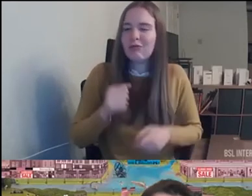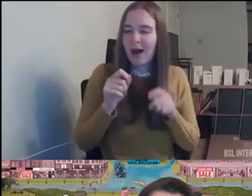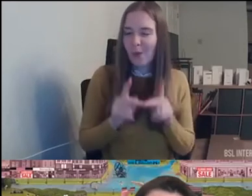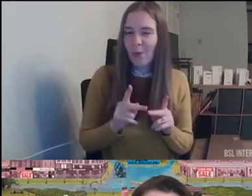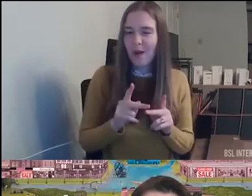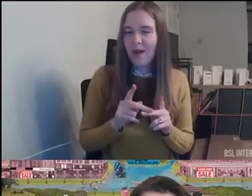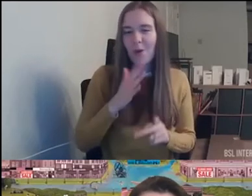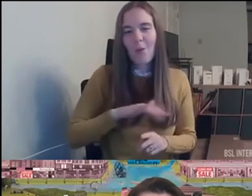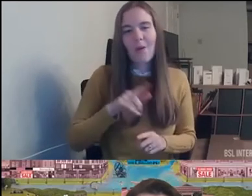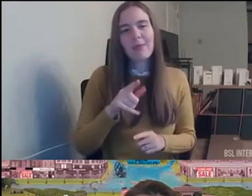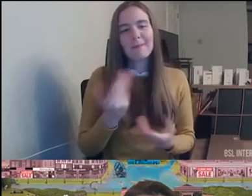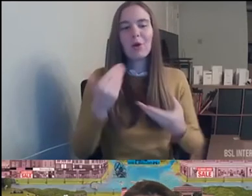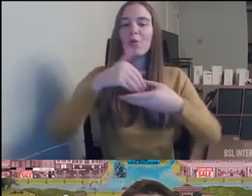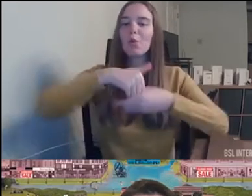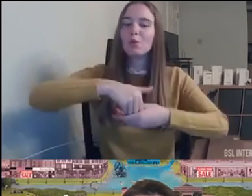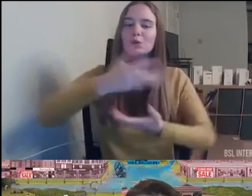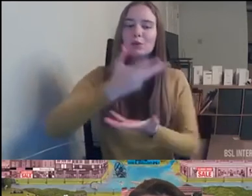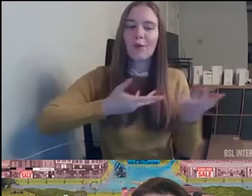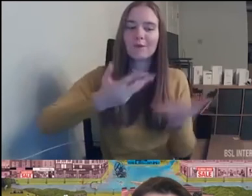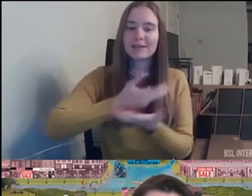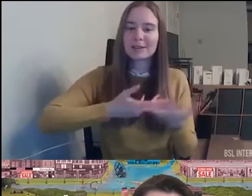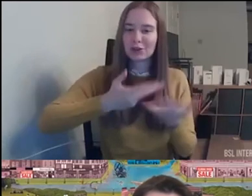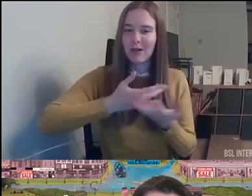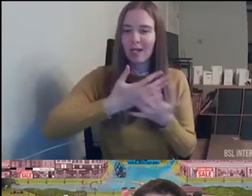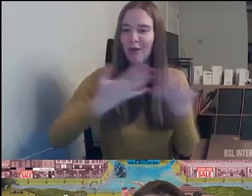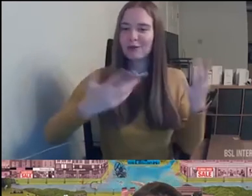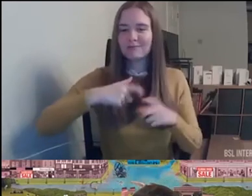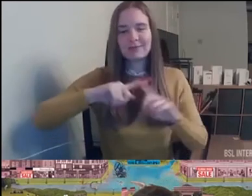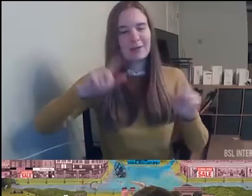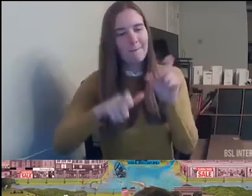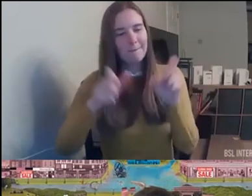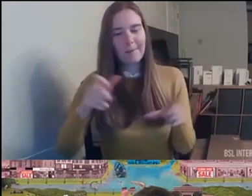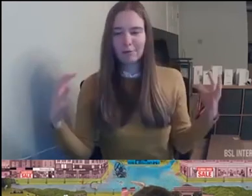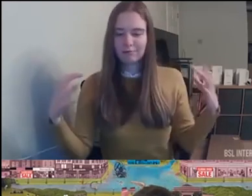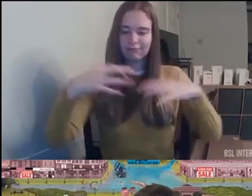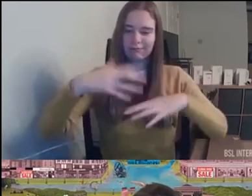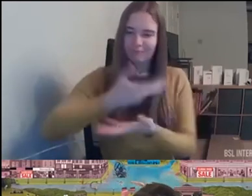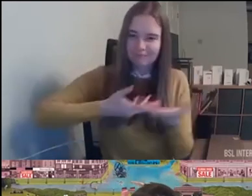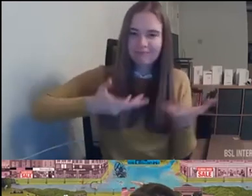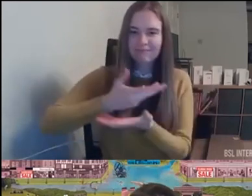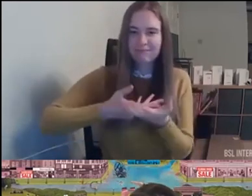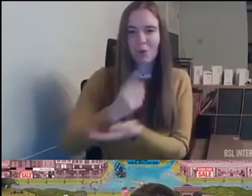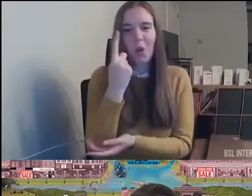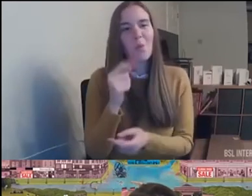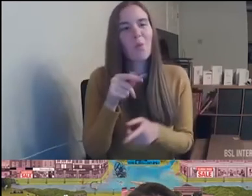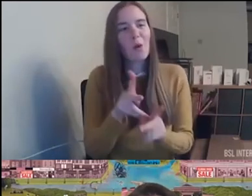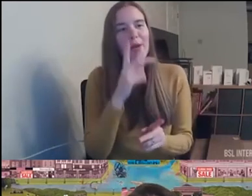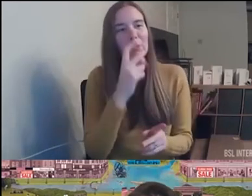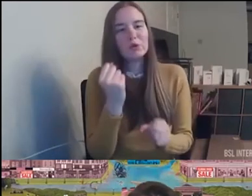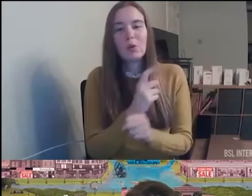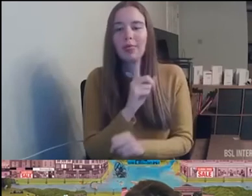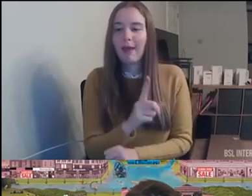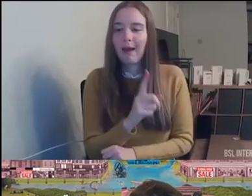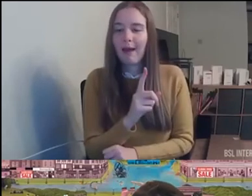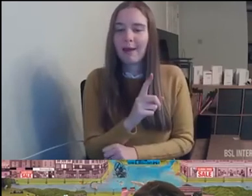this a really inclusive conversation, bringing lots of different people around the table. Um, I think one way for us was to kind of do that in